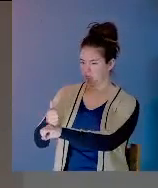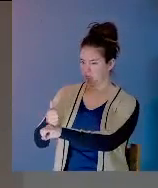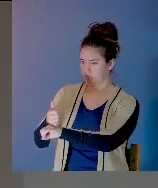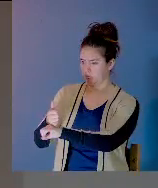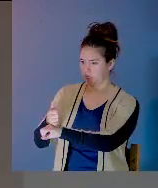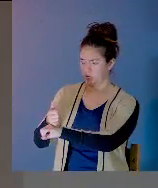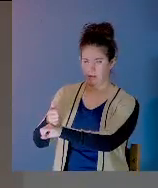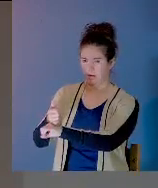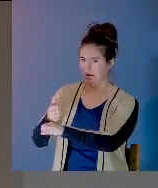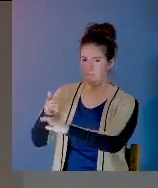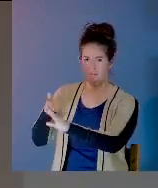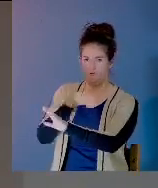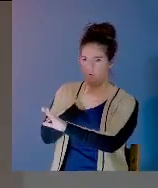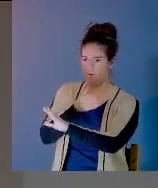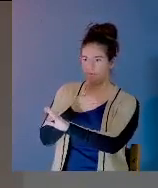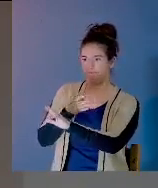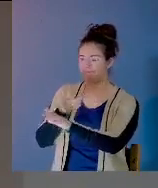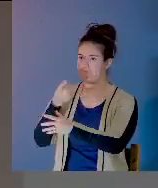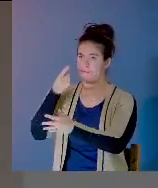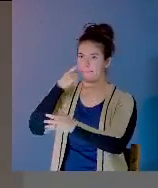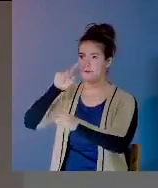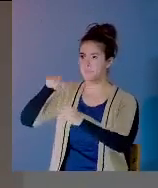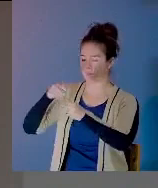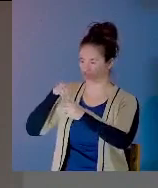into the most holy place.